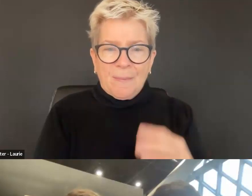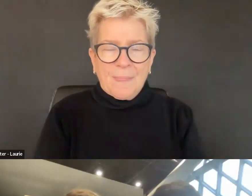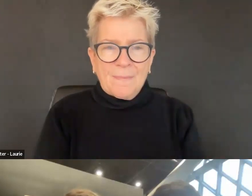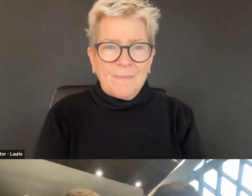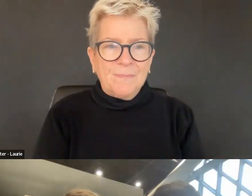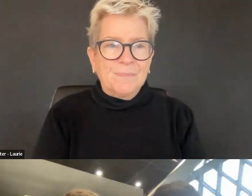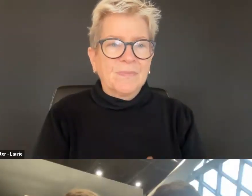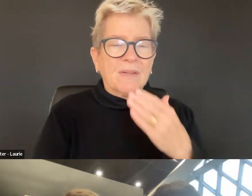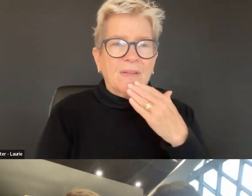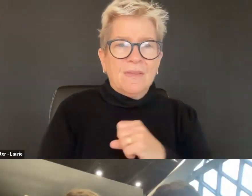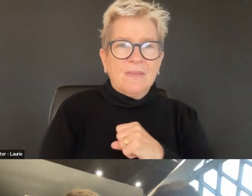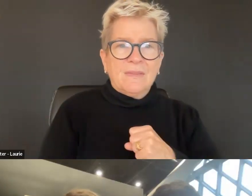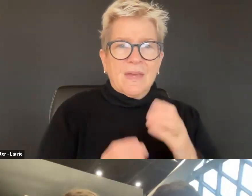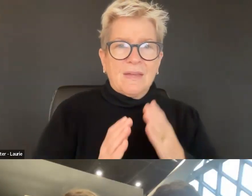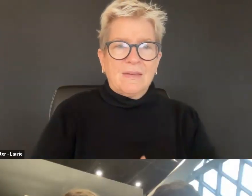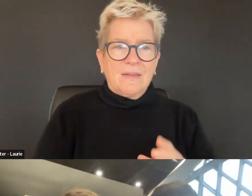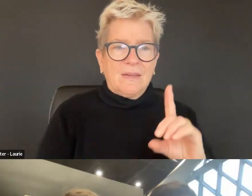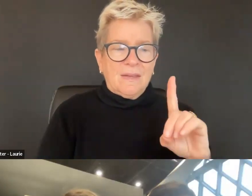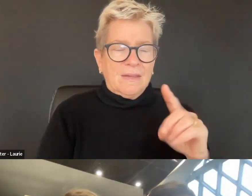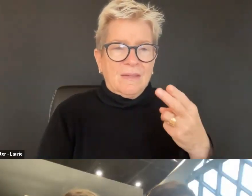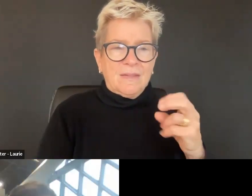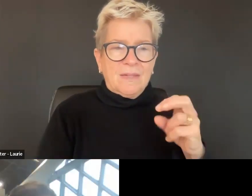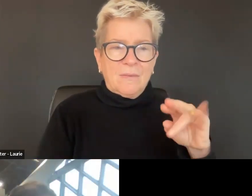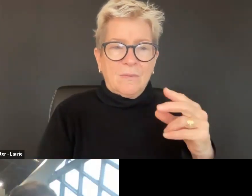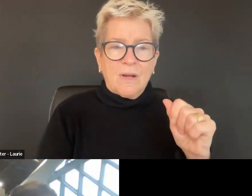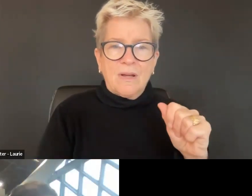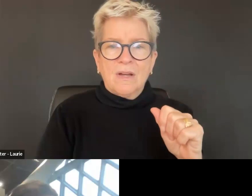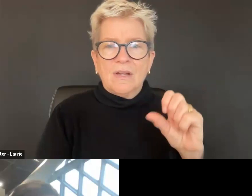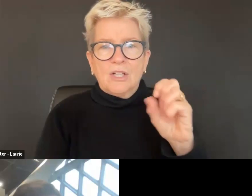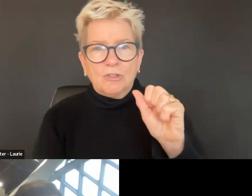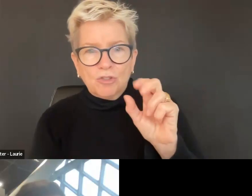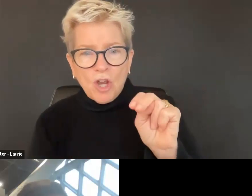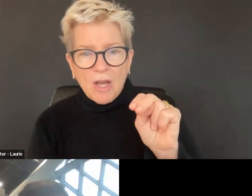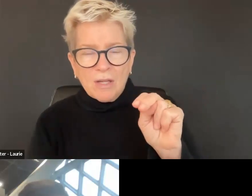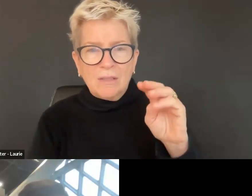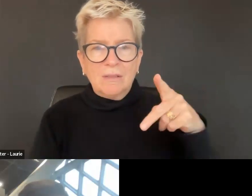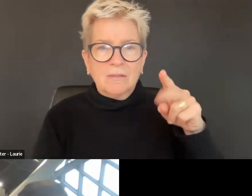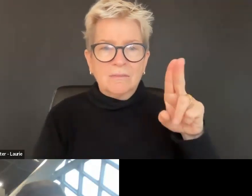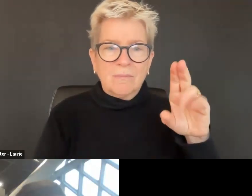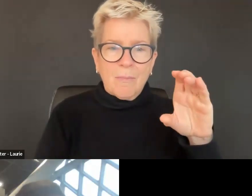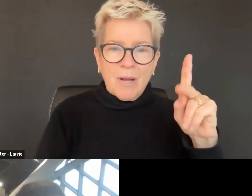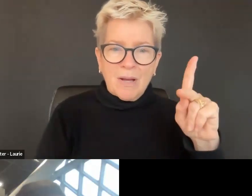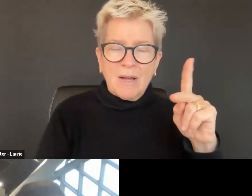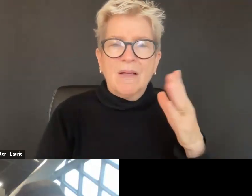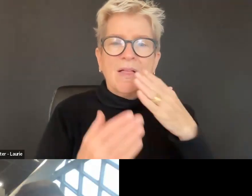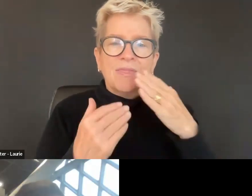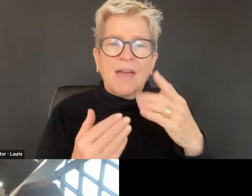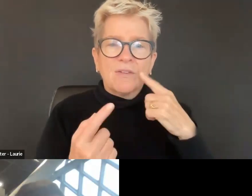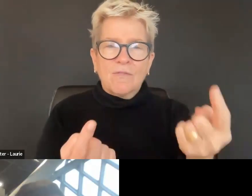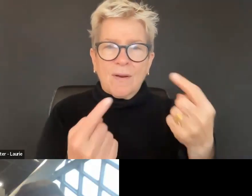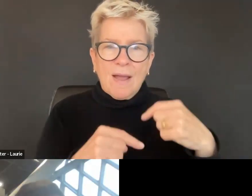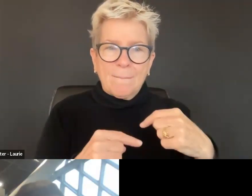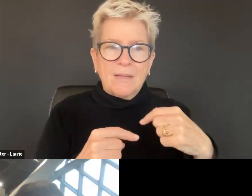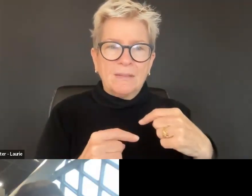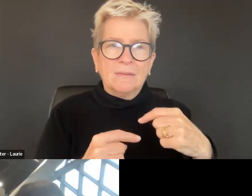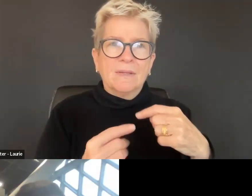Thank you, Senator Dhingra. Sean, Puck, thank you for coming today in the midst of all this